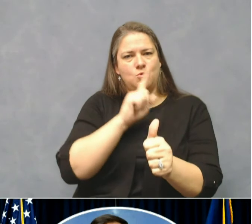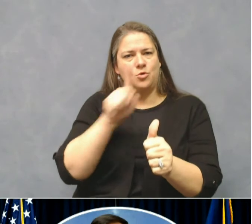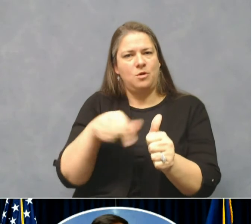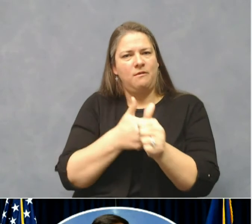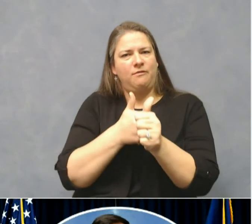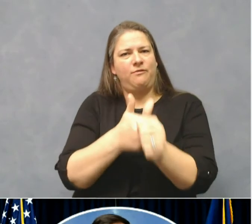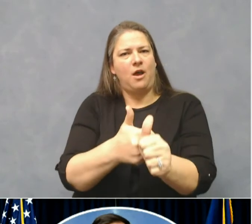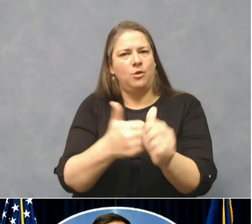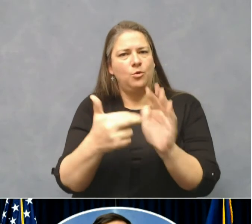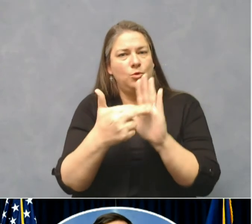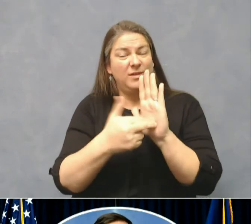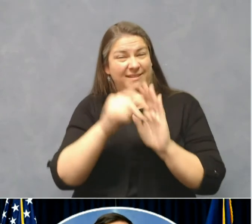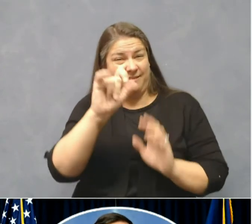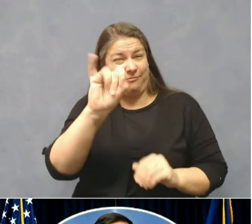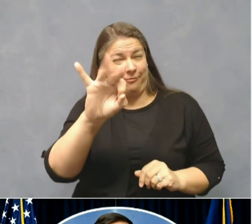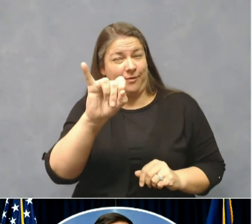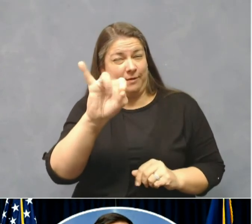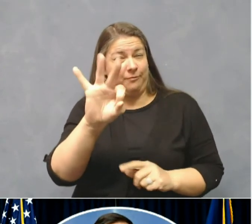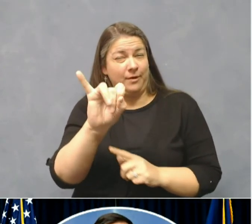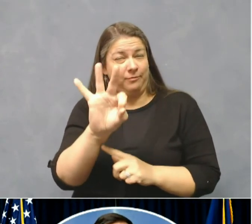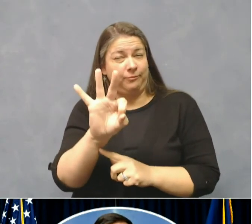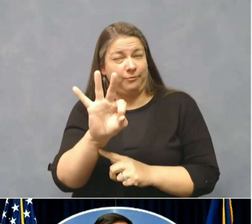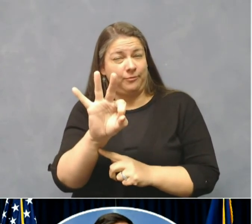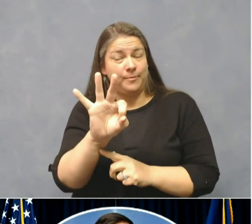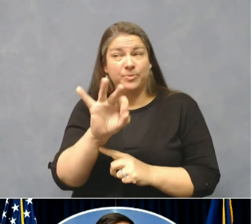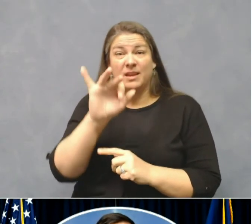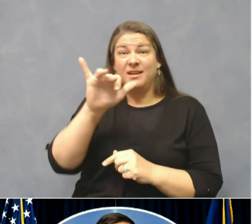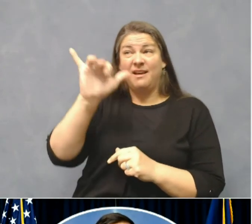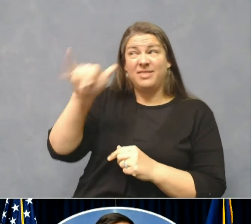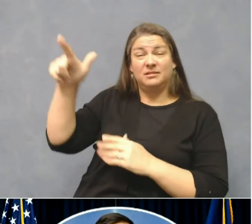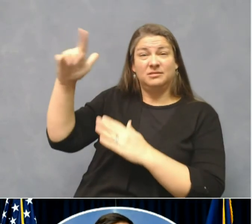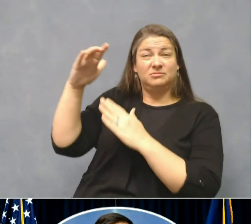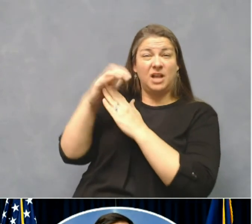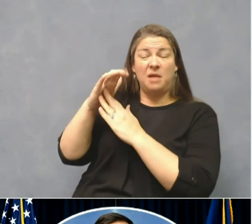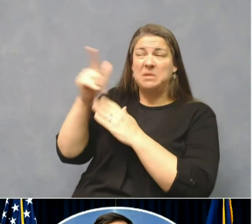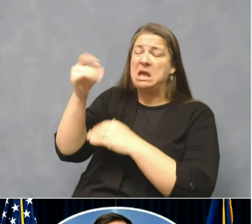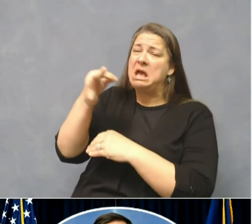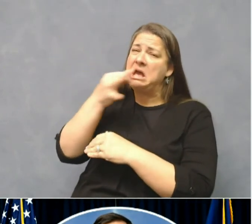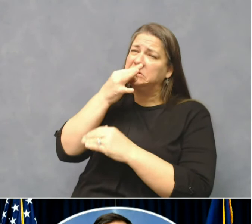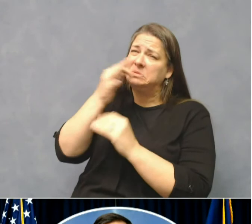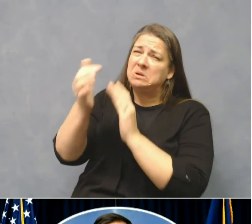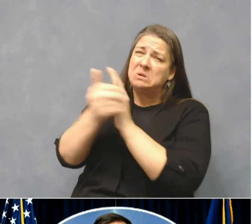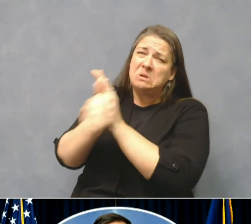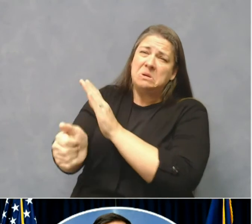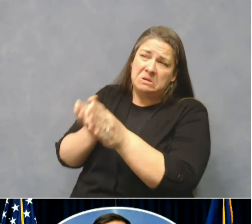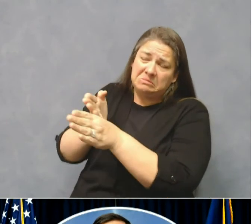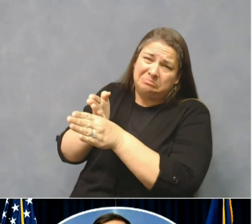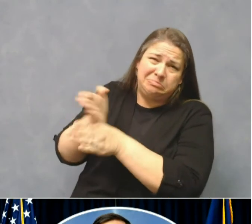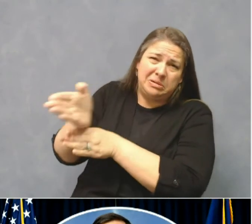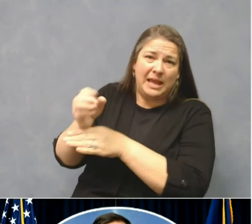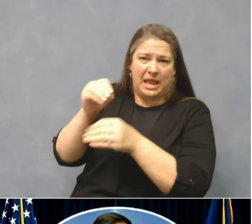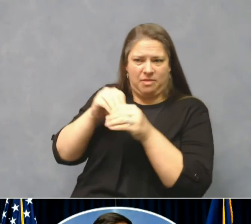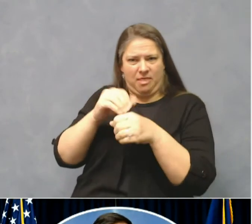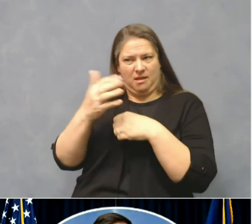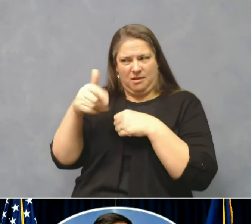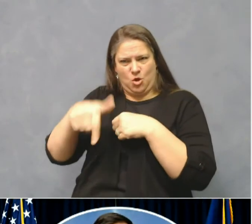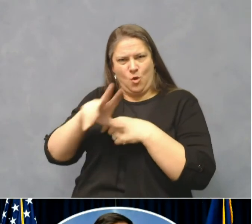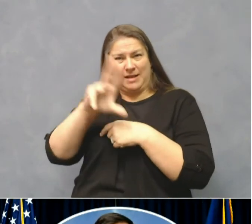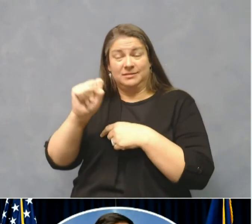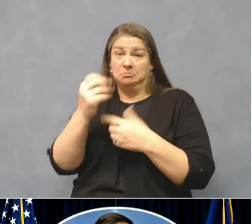got foremost experts in the country, if not the world, saying we got a winning game